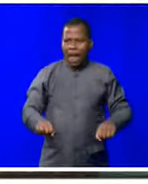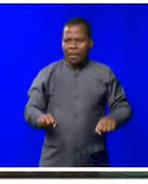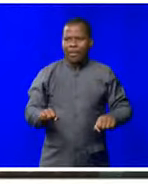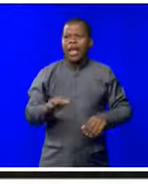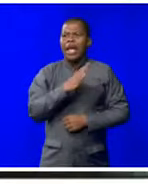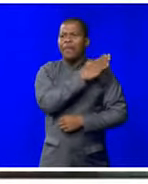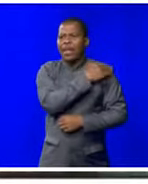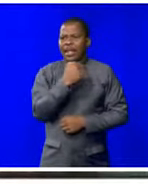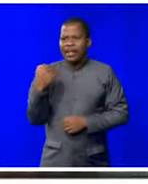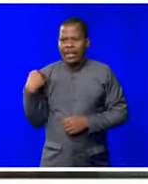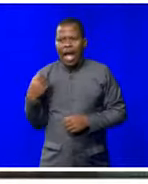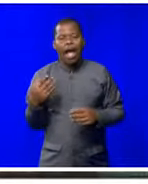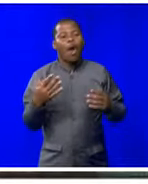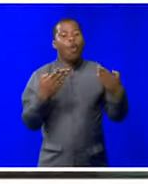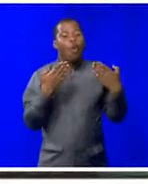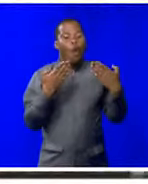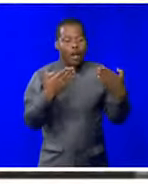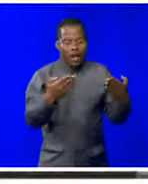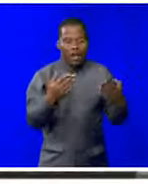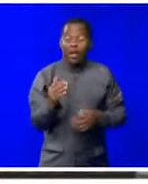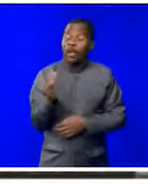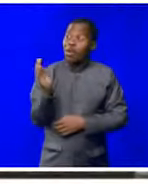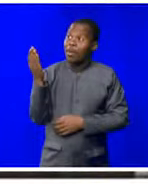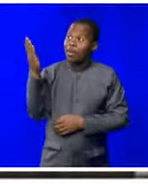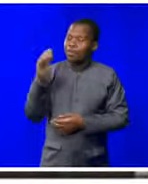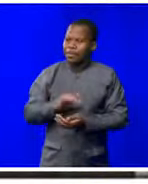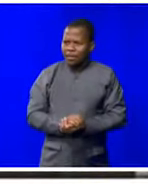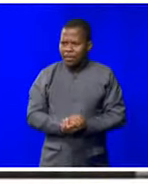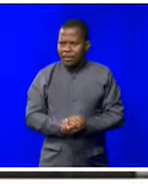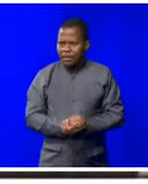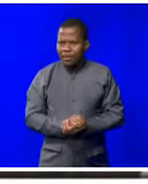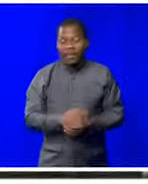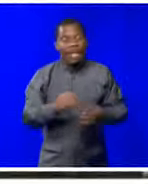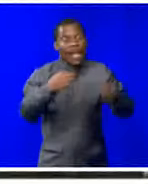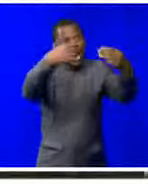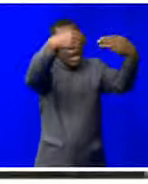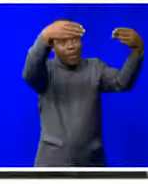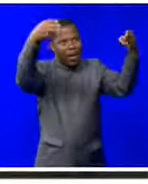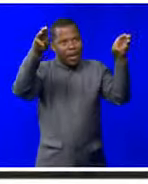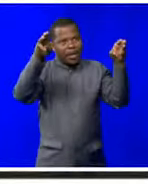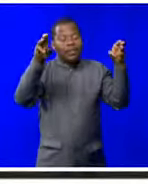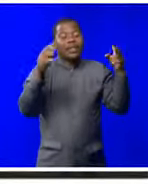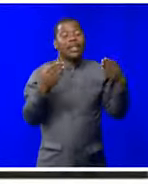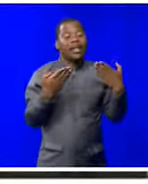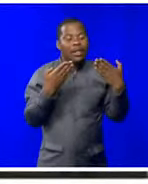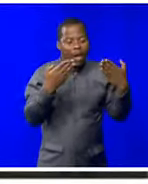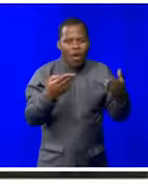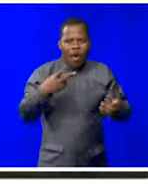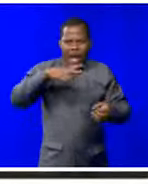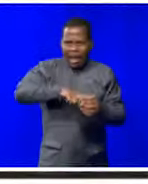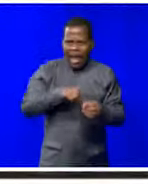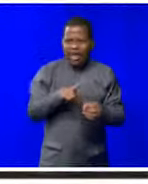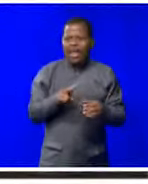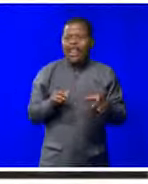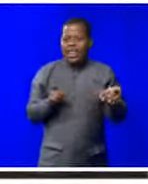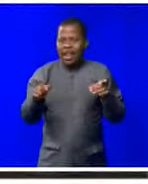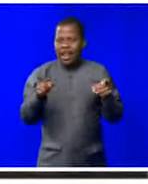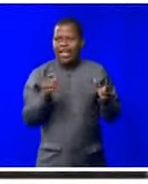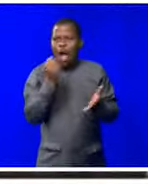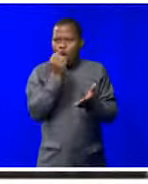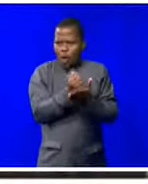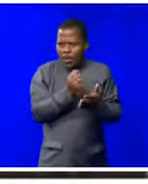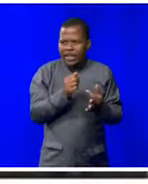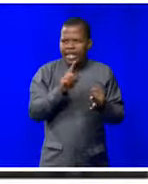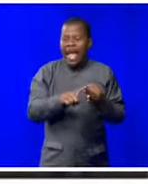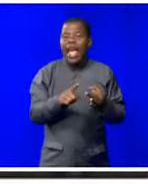then appreciated the support of the House. Sibonga indlu yonke nelhovisi lakho mqondisi nabo clerk bonke kwenda lo